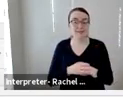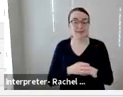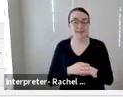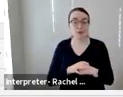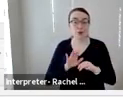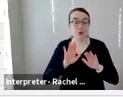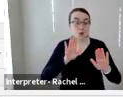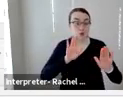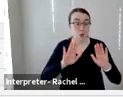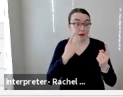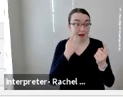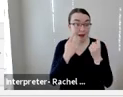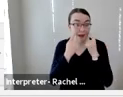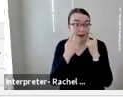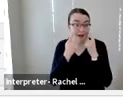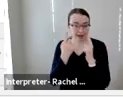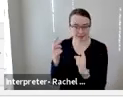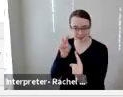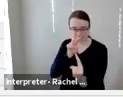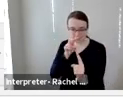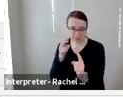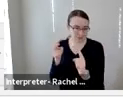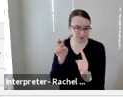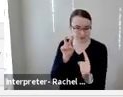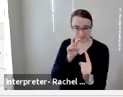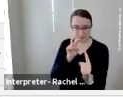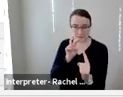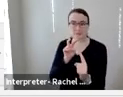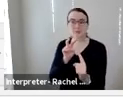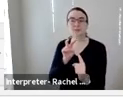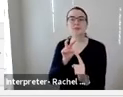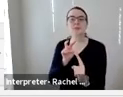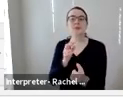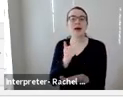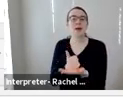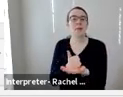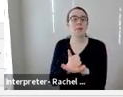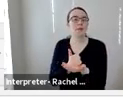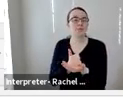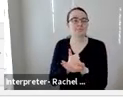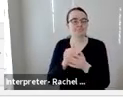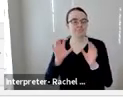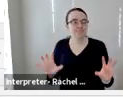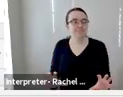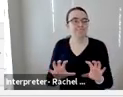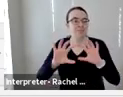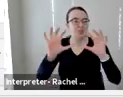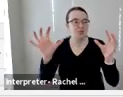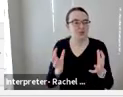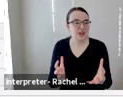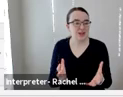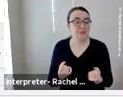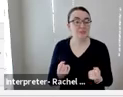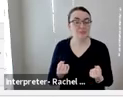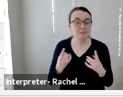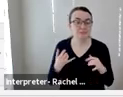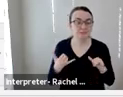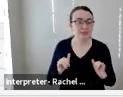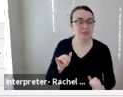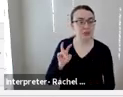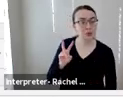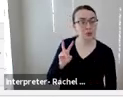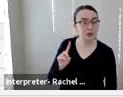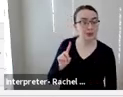eyes' perception to help sculpt this shape, even though it's 2D.